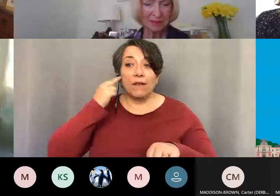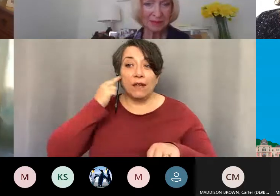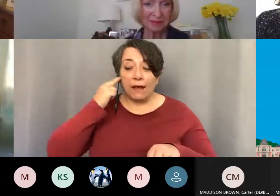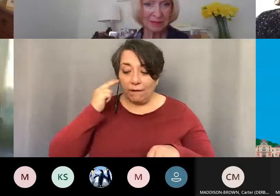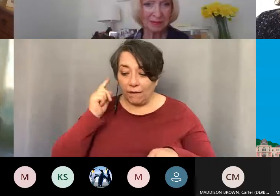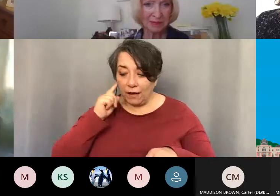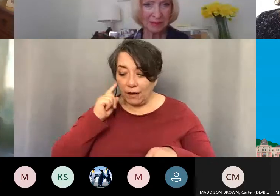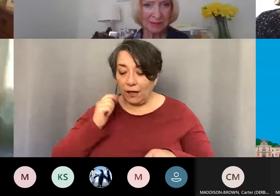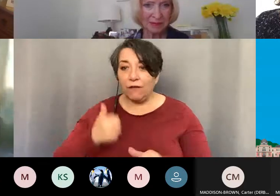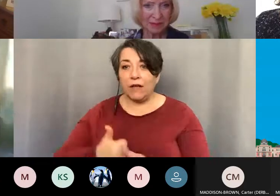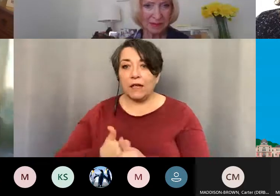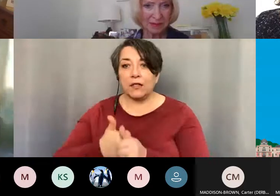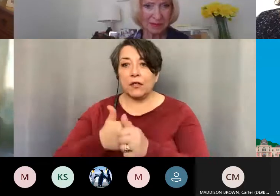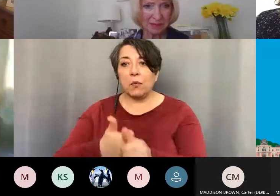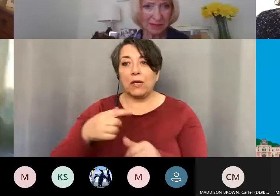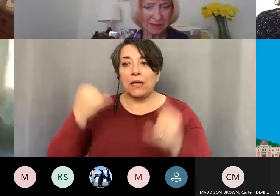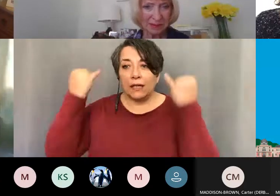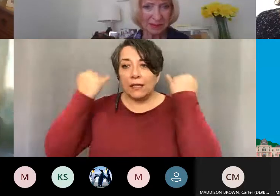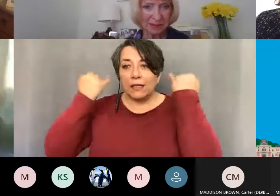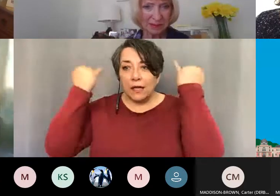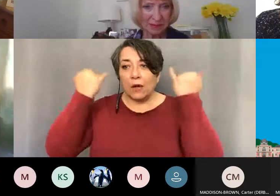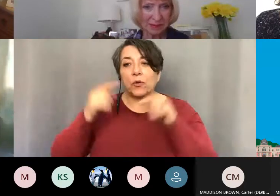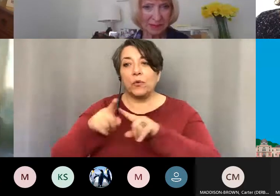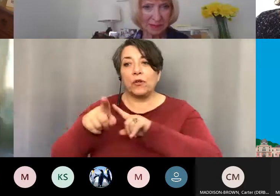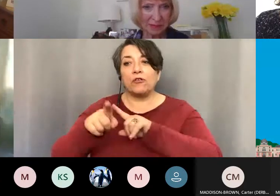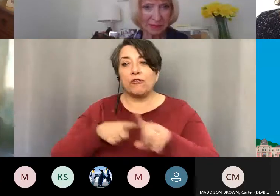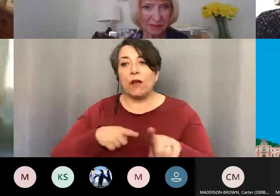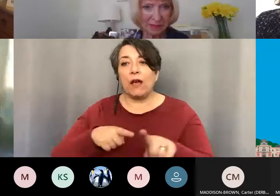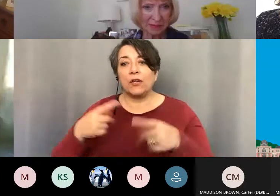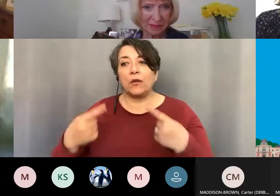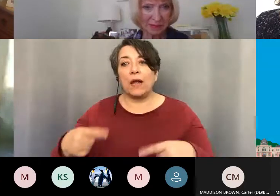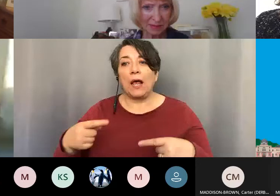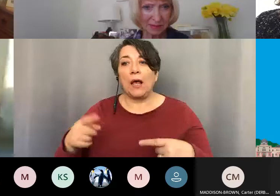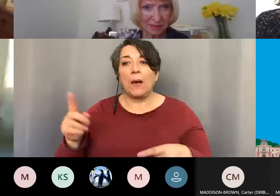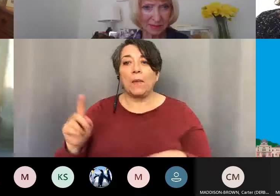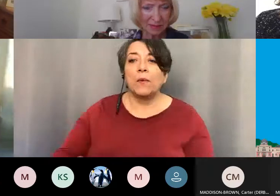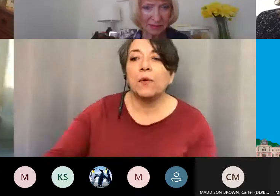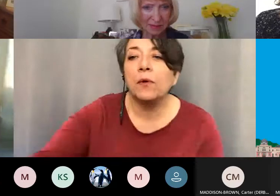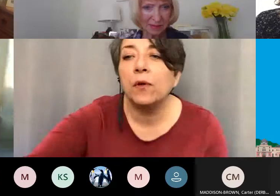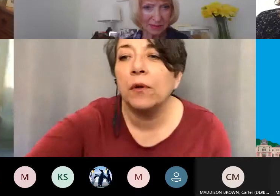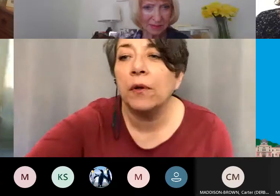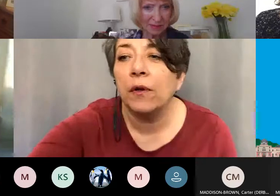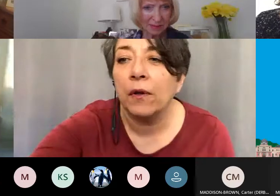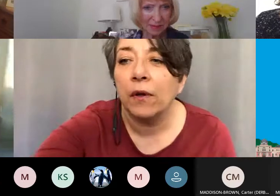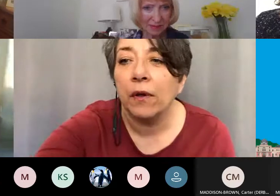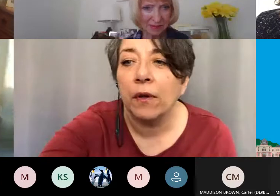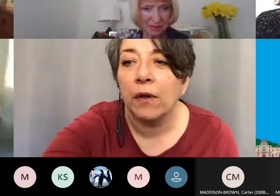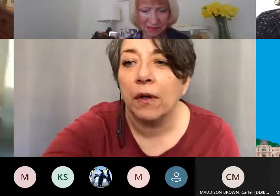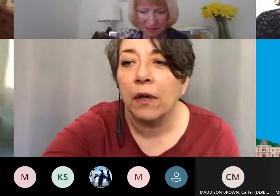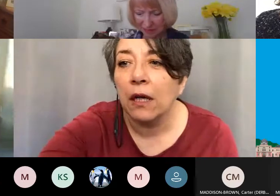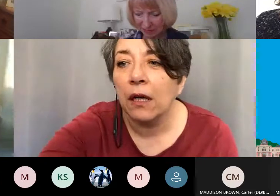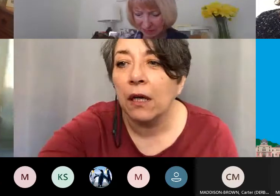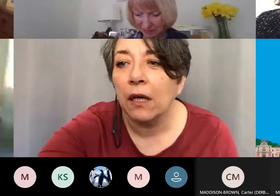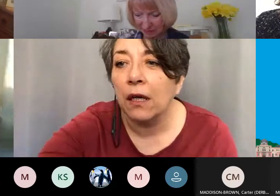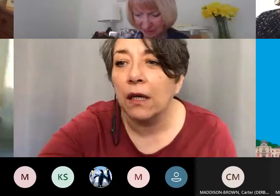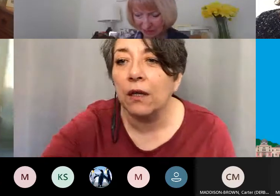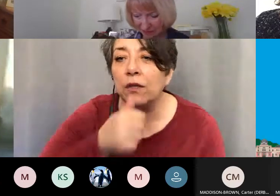are trying to get people to use transparent face masks wherever they